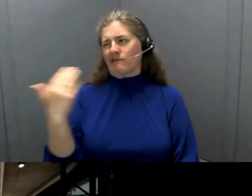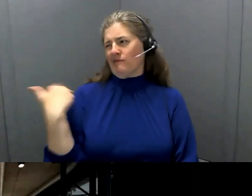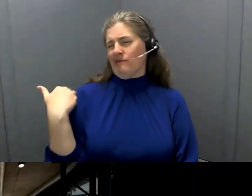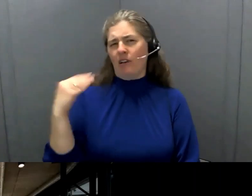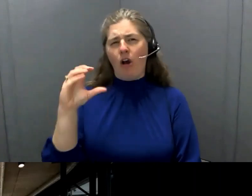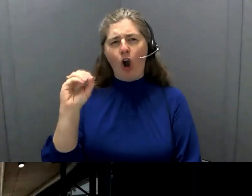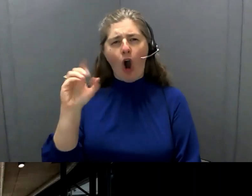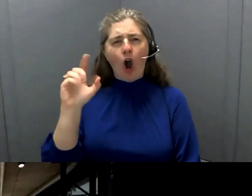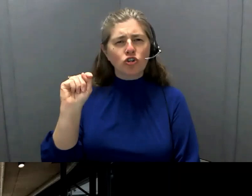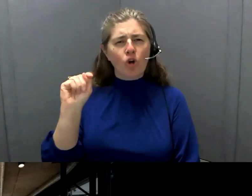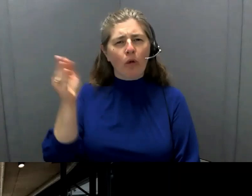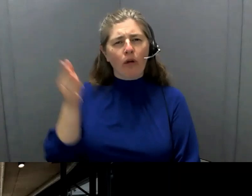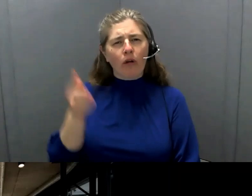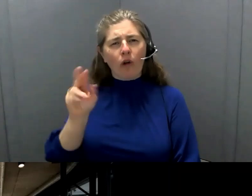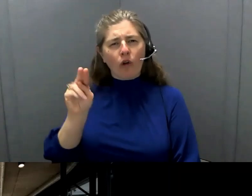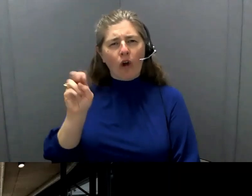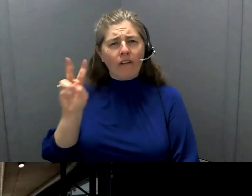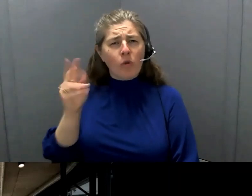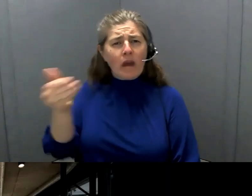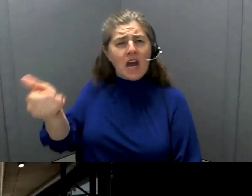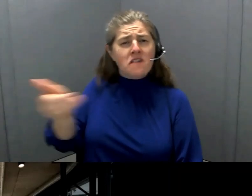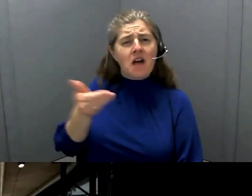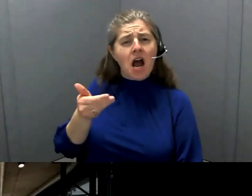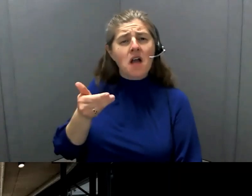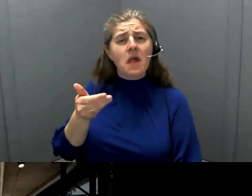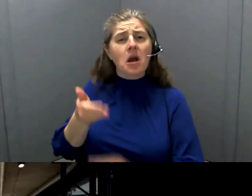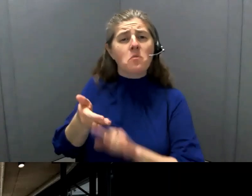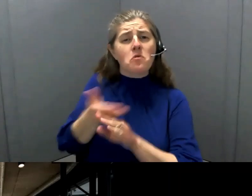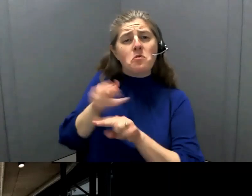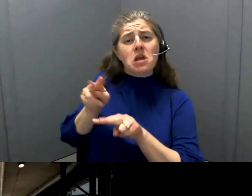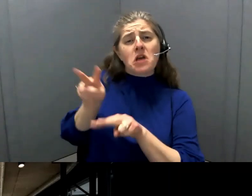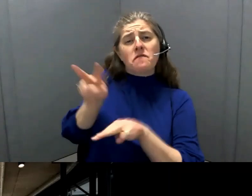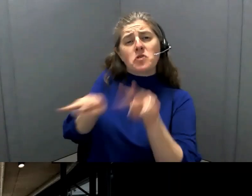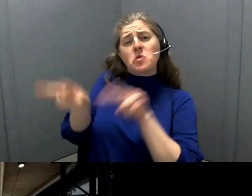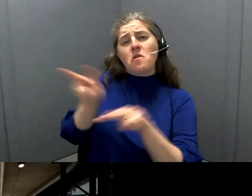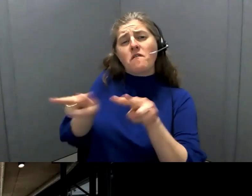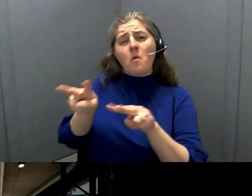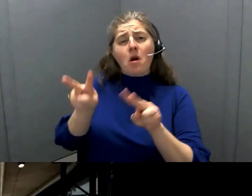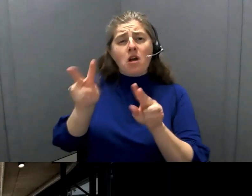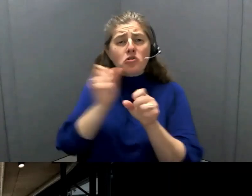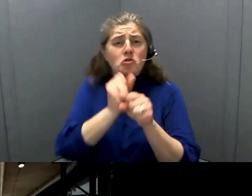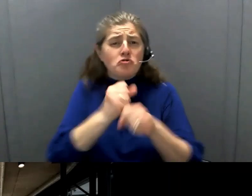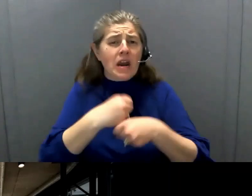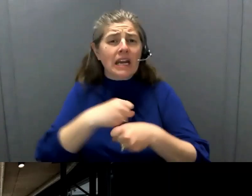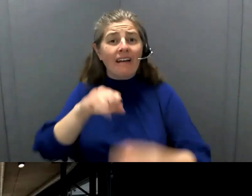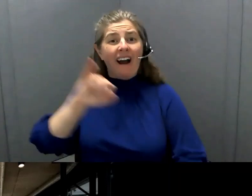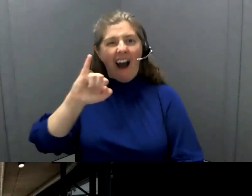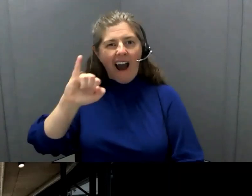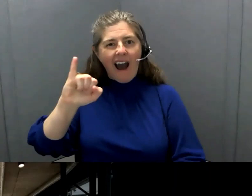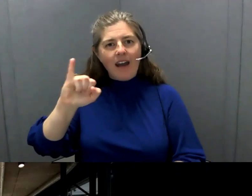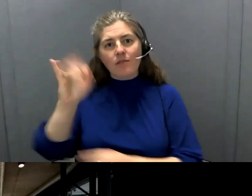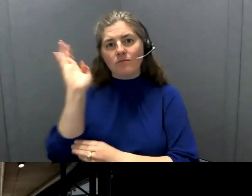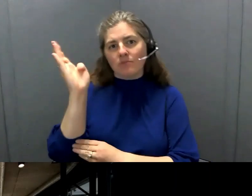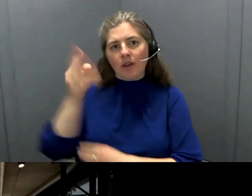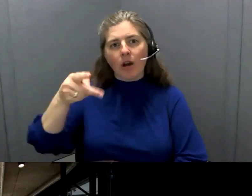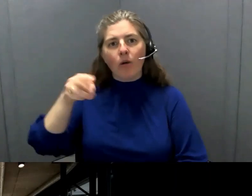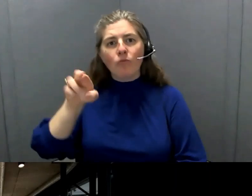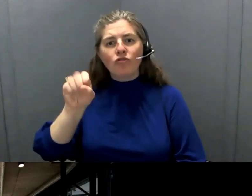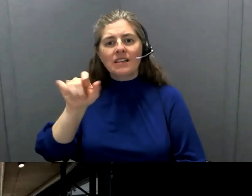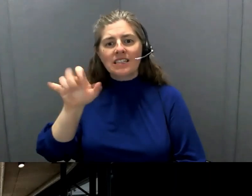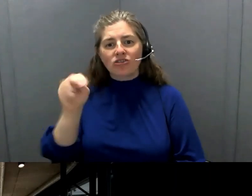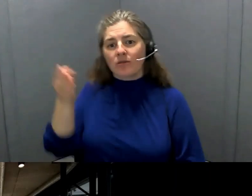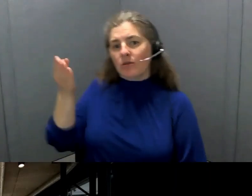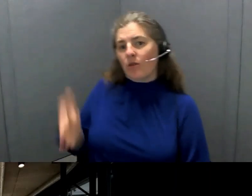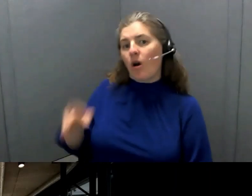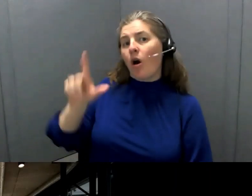we invited doing a kind of a preview of creating an iPresentation. And Laurie